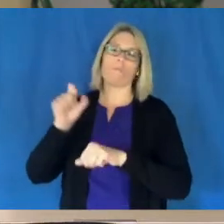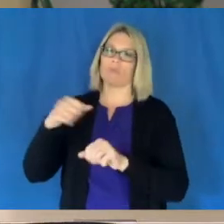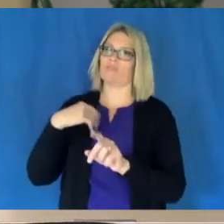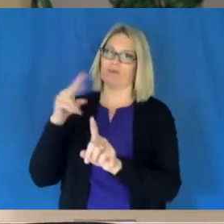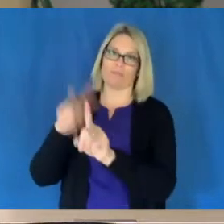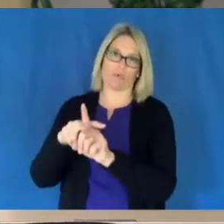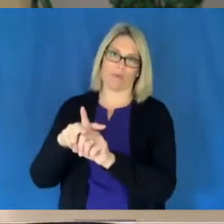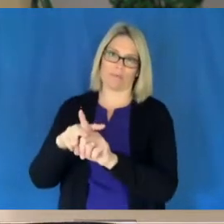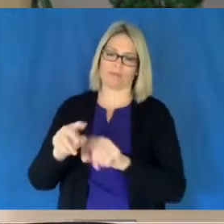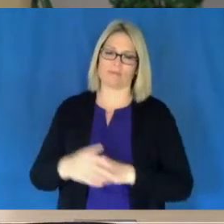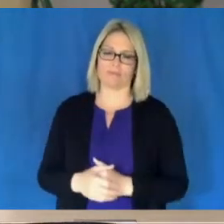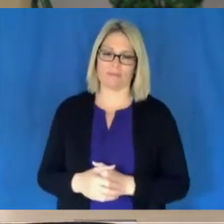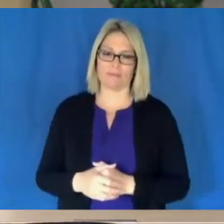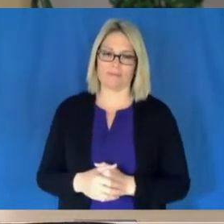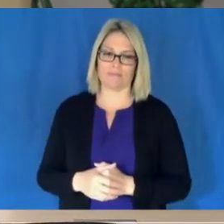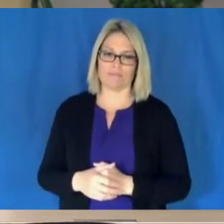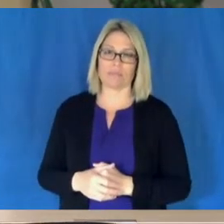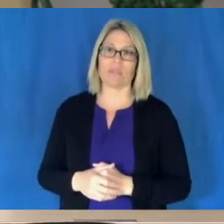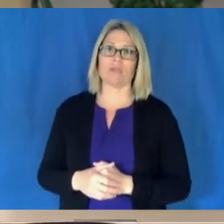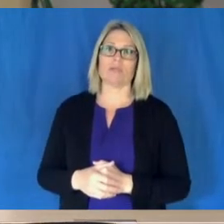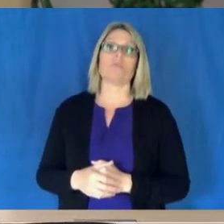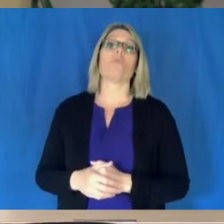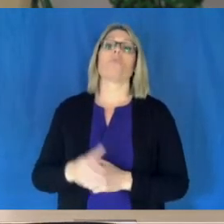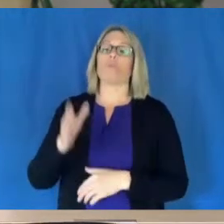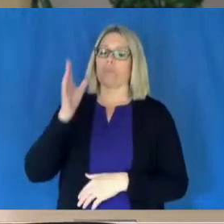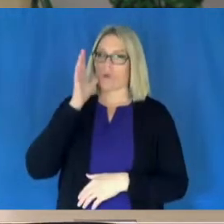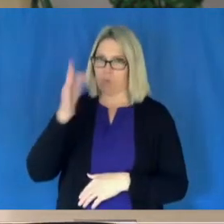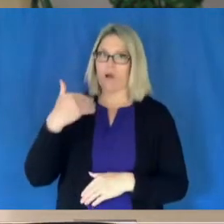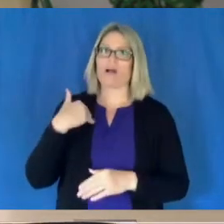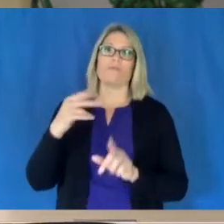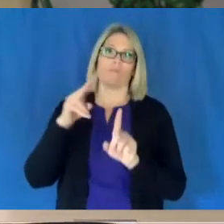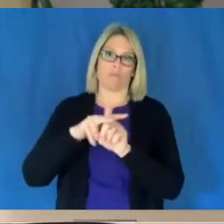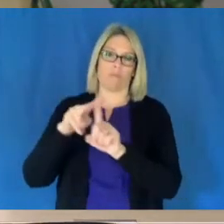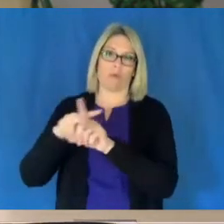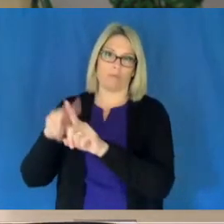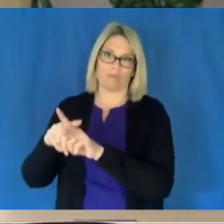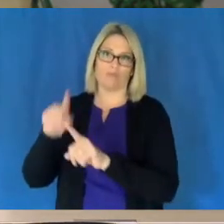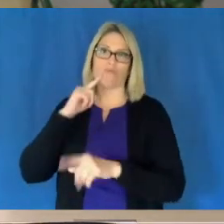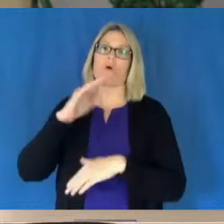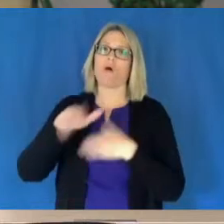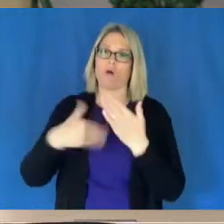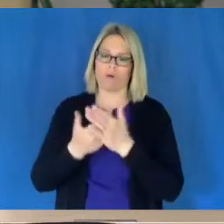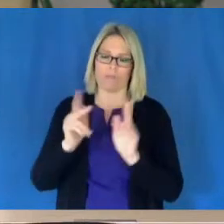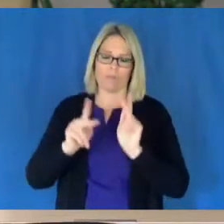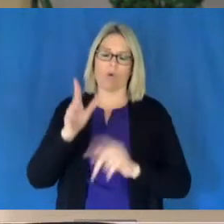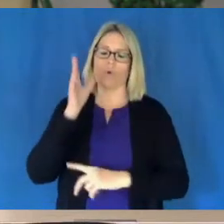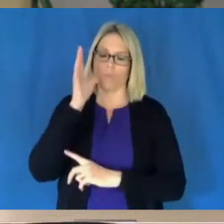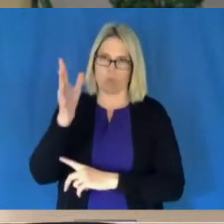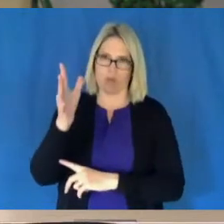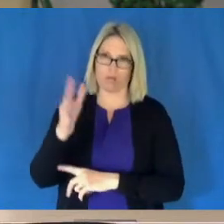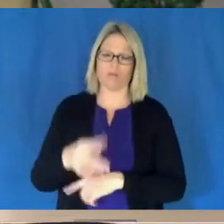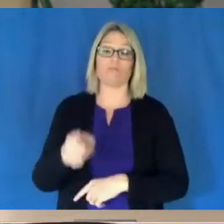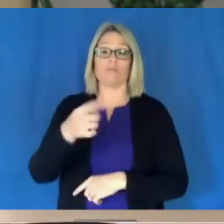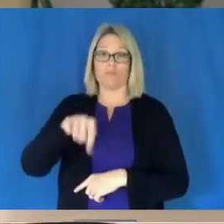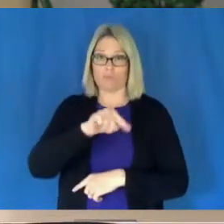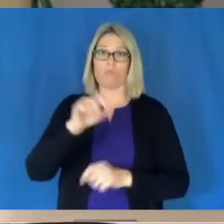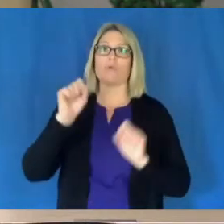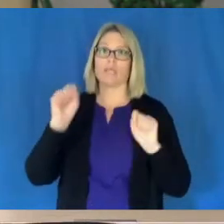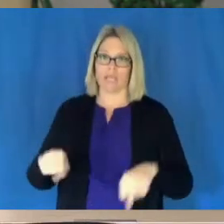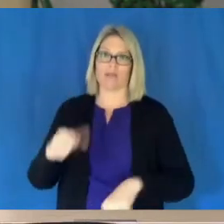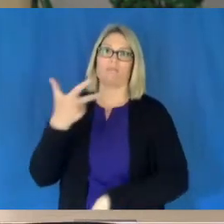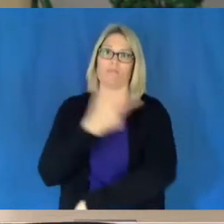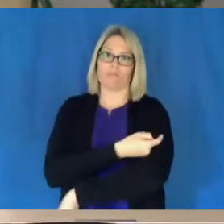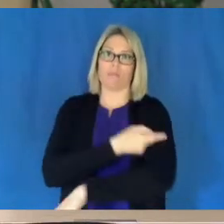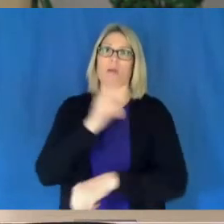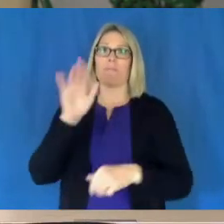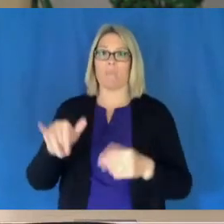do want to reassure everyone again that we will have appointments available for you all, and you will all have the opportunity to get the vaccine by the end of